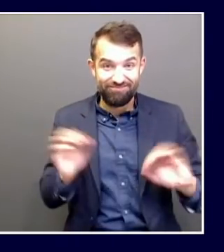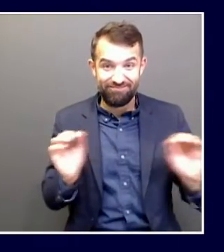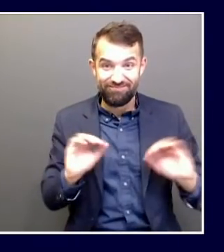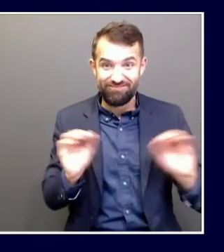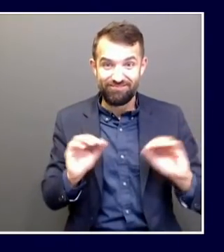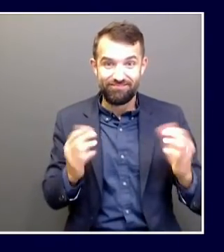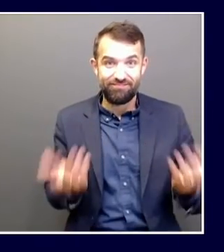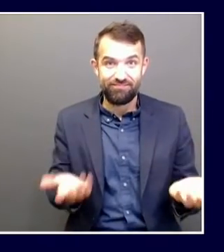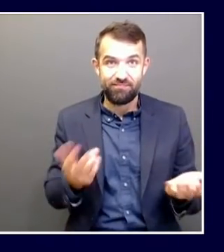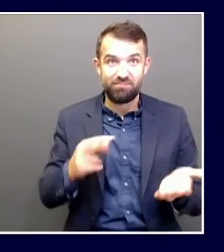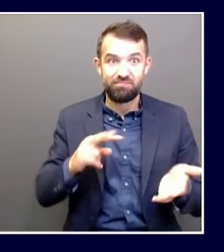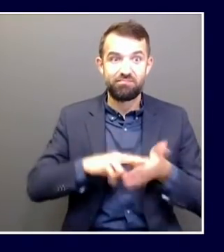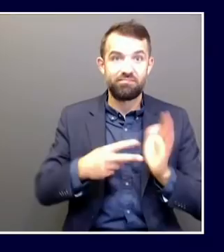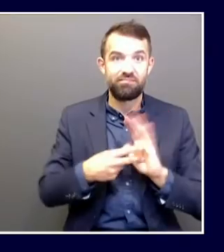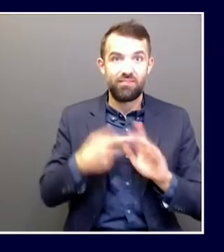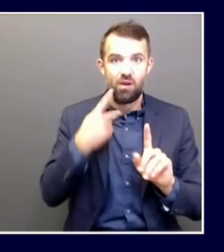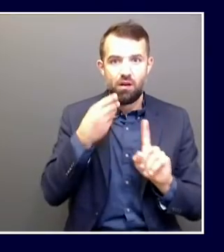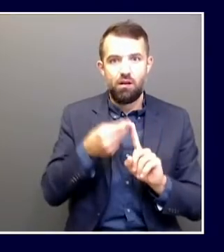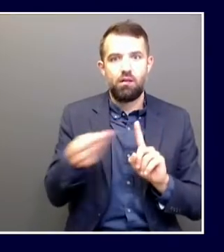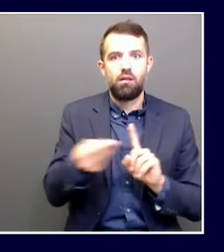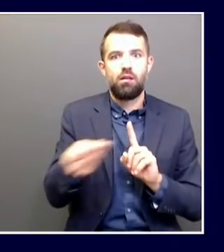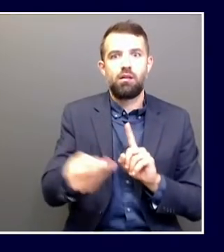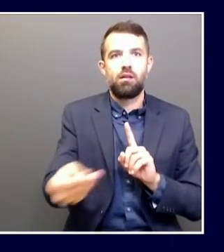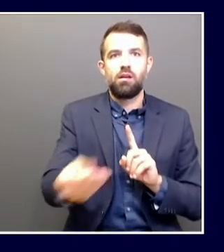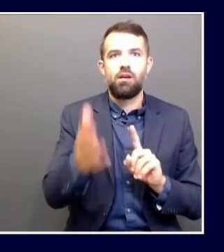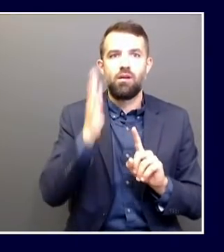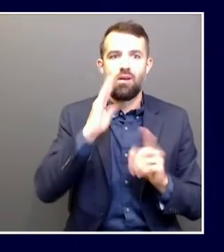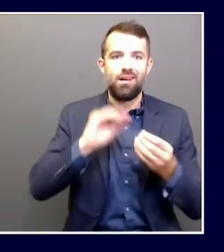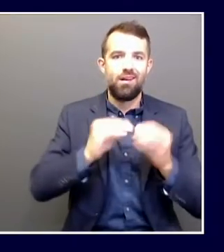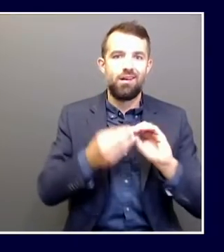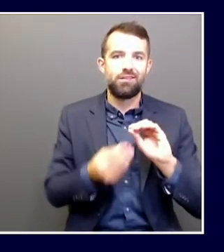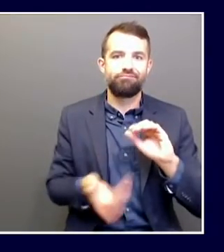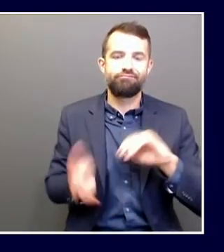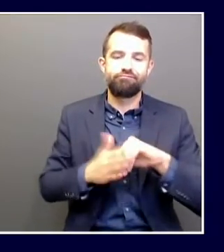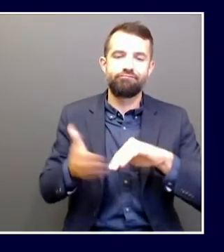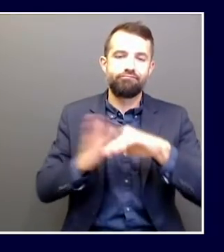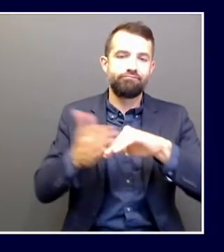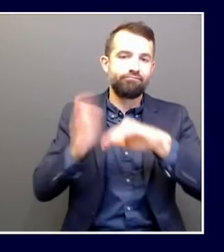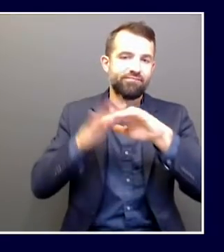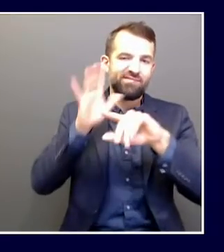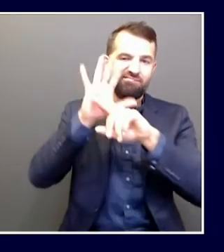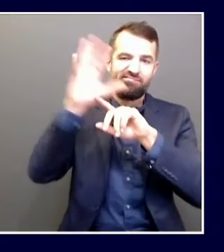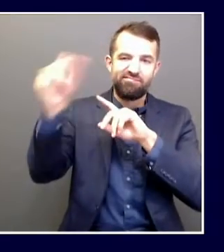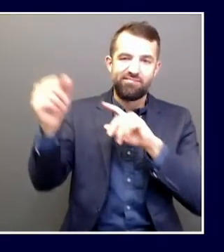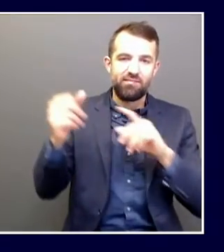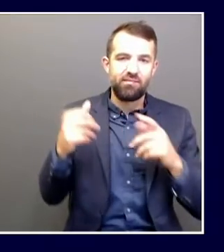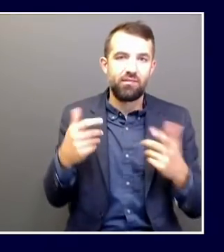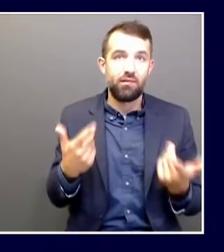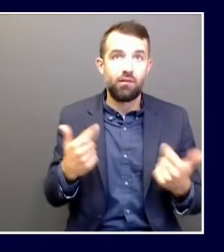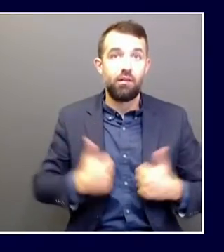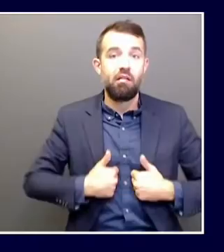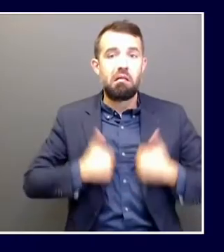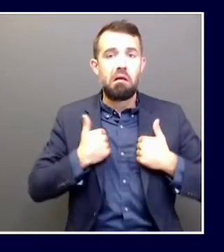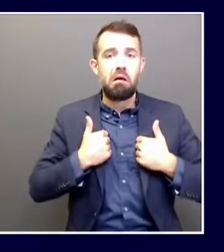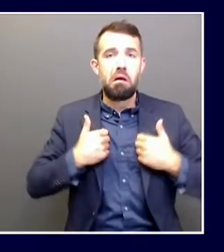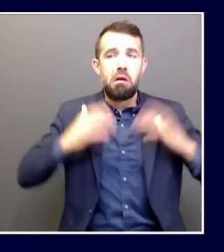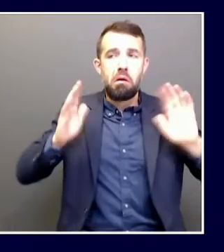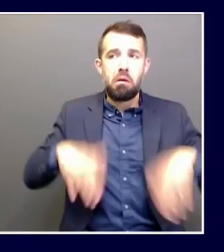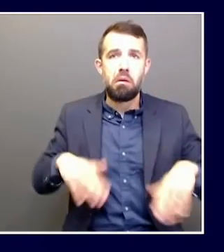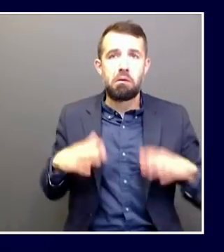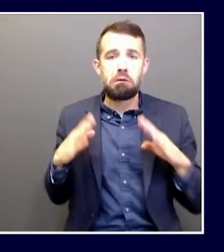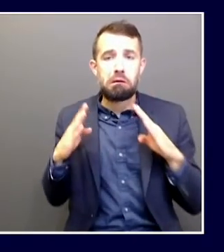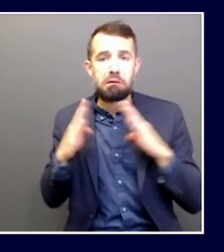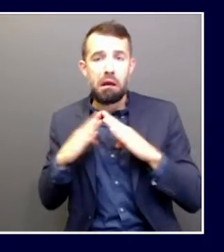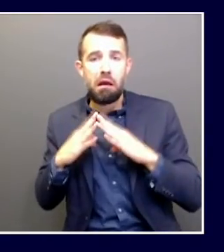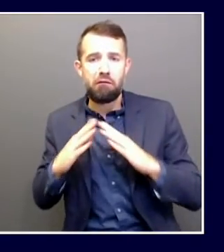high transmission levels. Now, you might say, well, hey, that doesn't affect me. I live somewhere else. I don't live in one of those parts of the